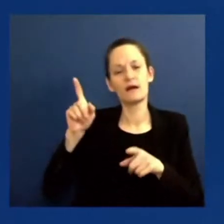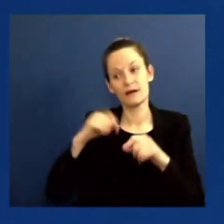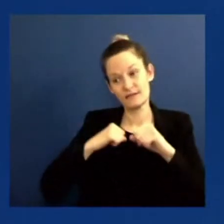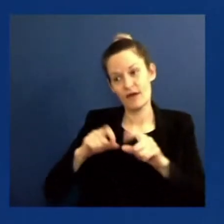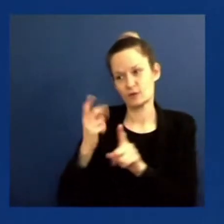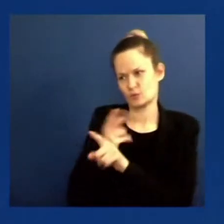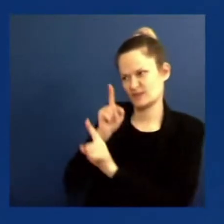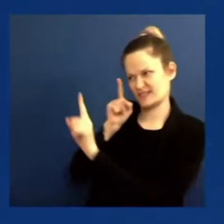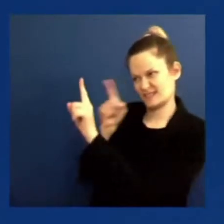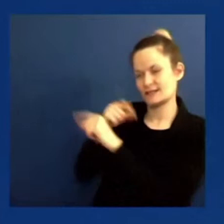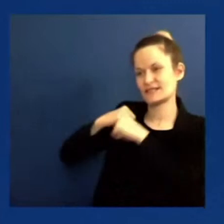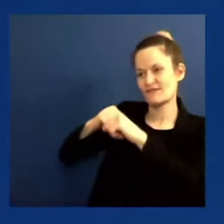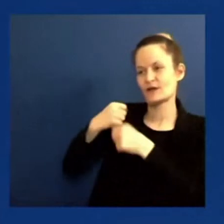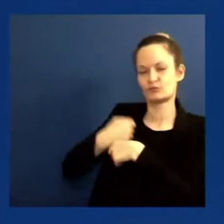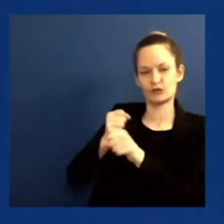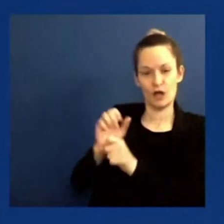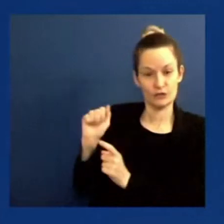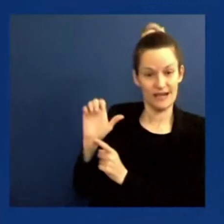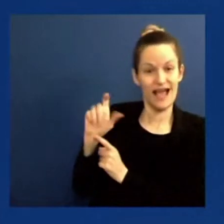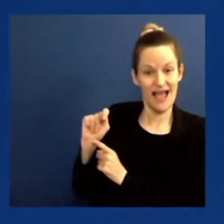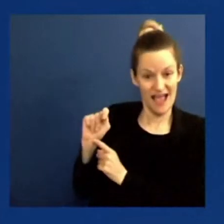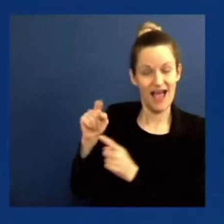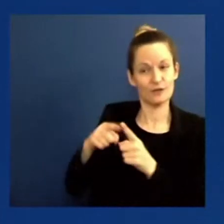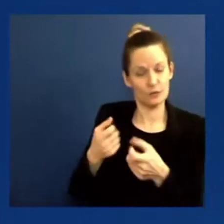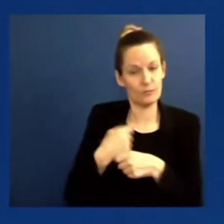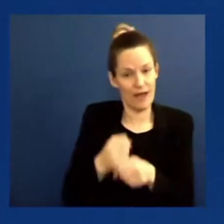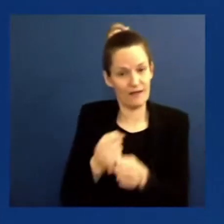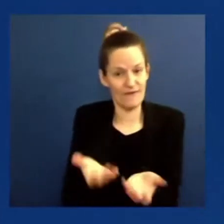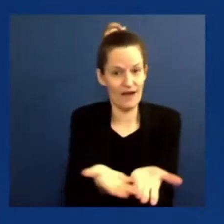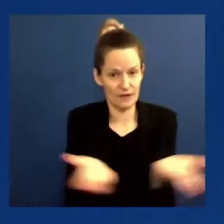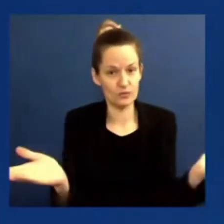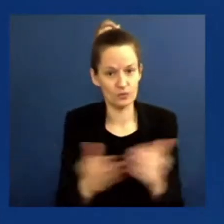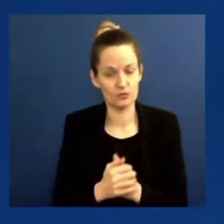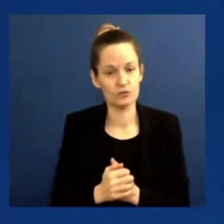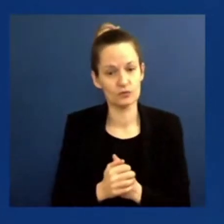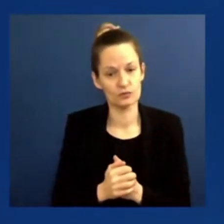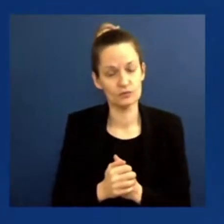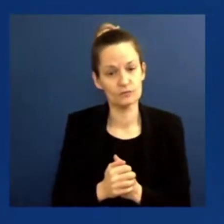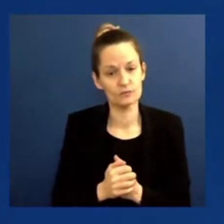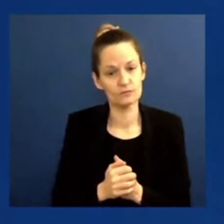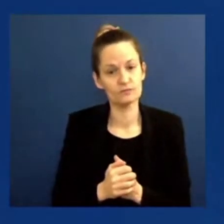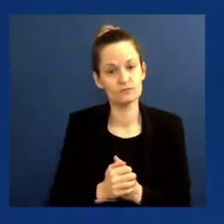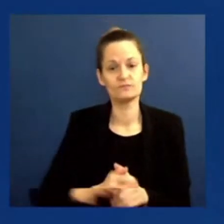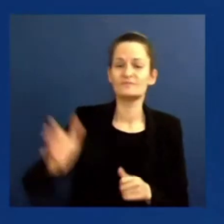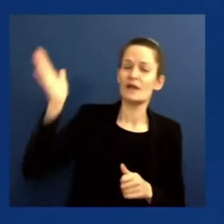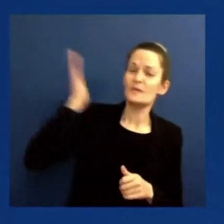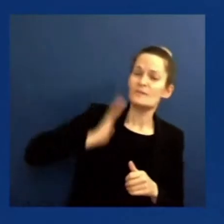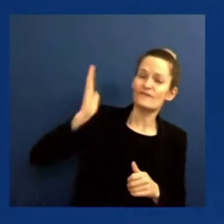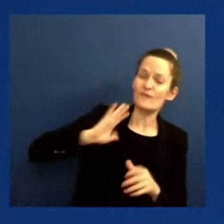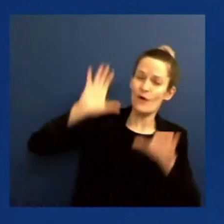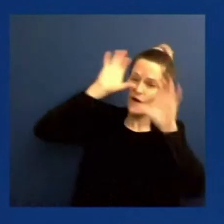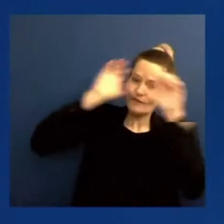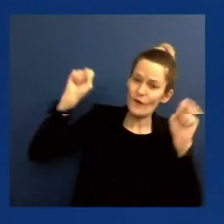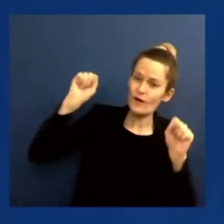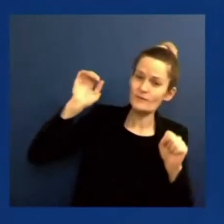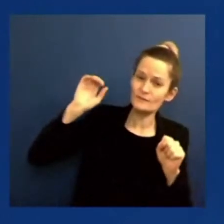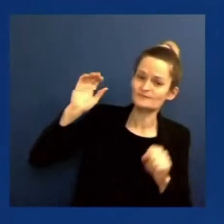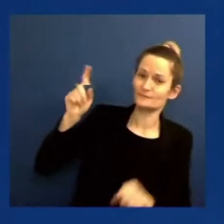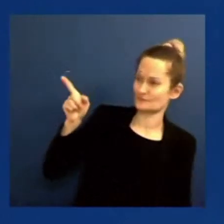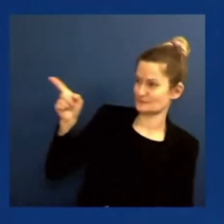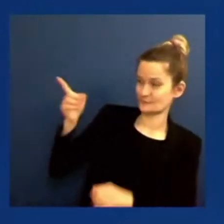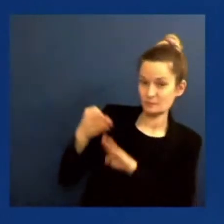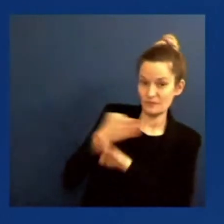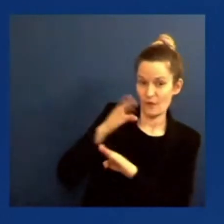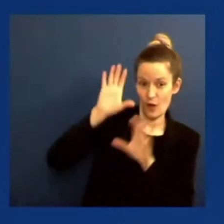quickly. As a result, we've gone from 0 at-home tests when the president took office to having 375